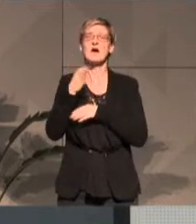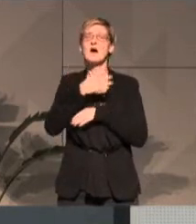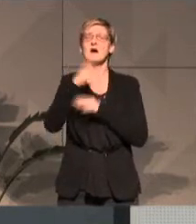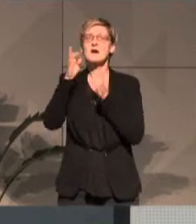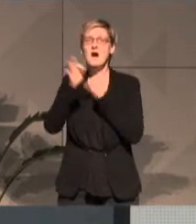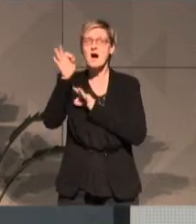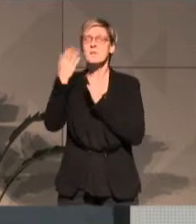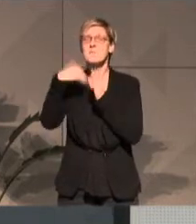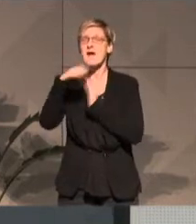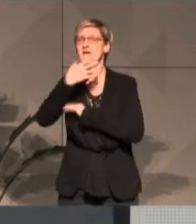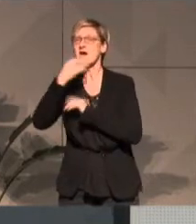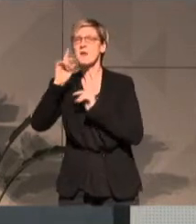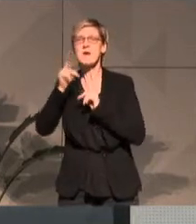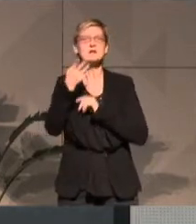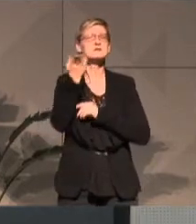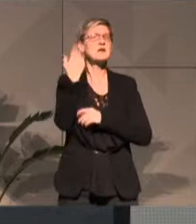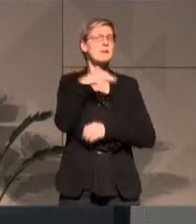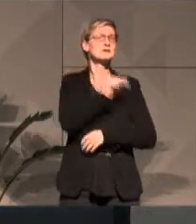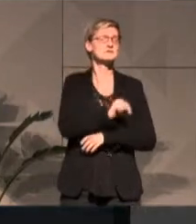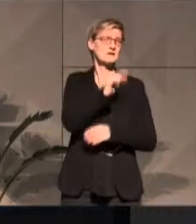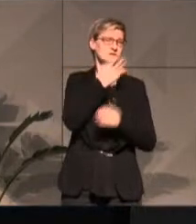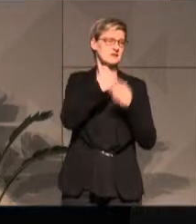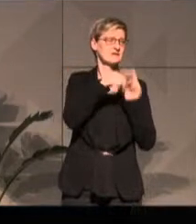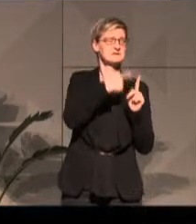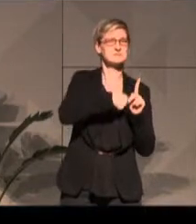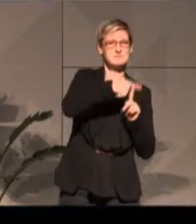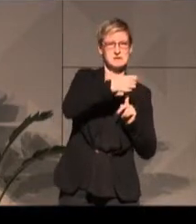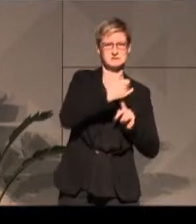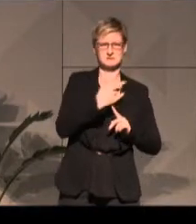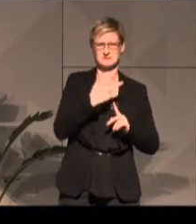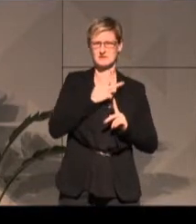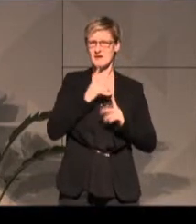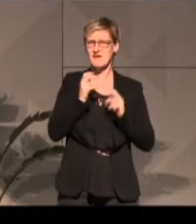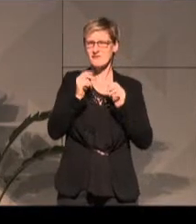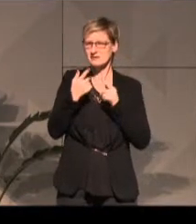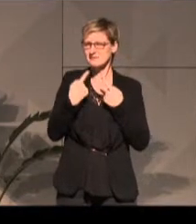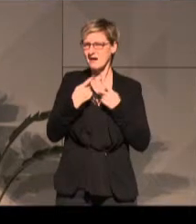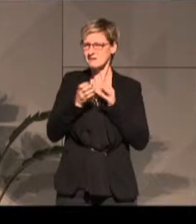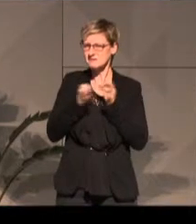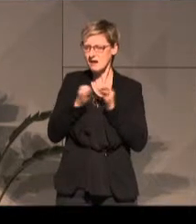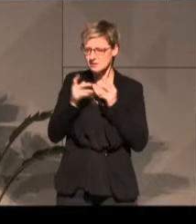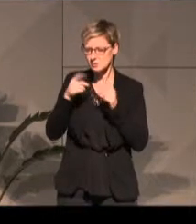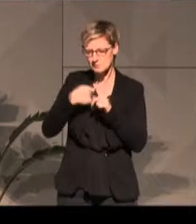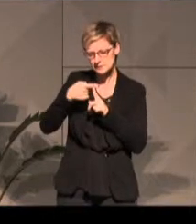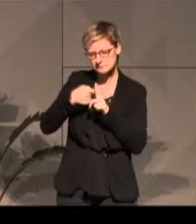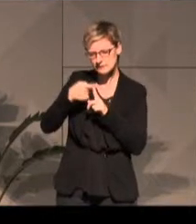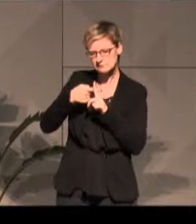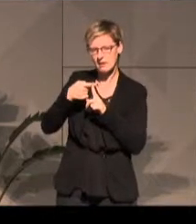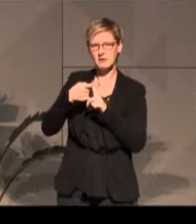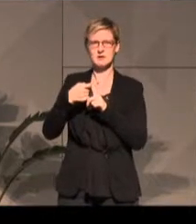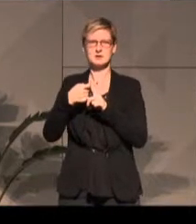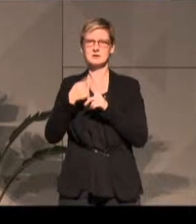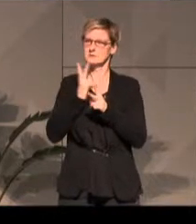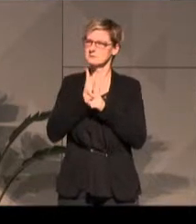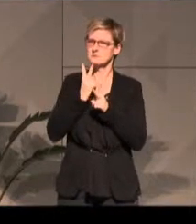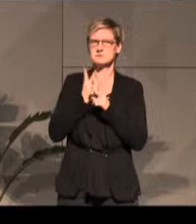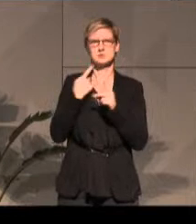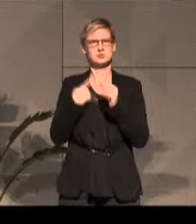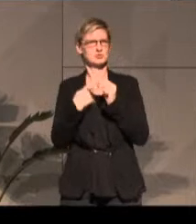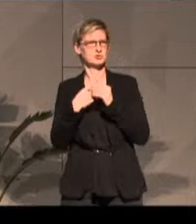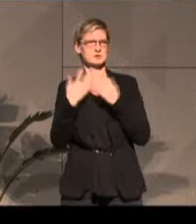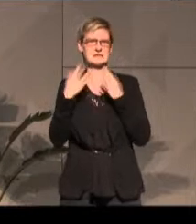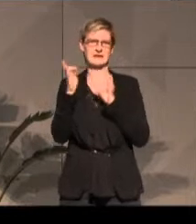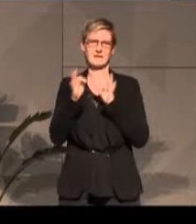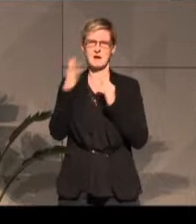10 degrees above the levels Fridtjof Nansen measured. Almost on all days, these temperatures were